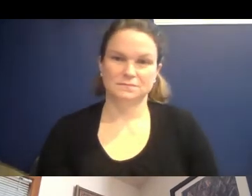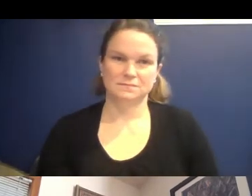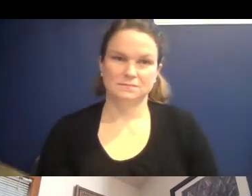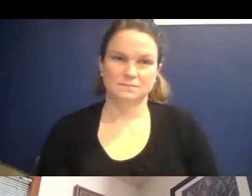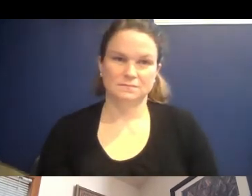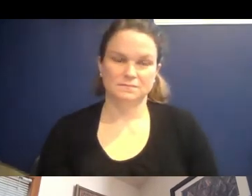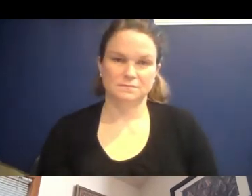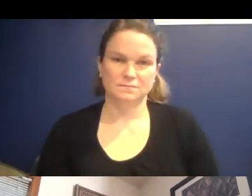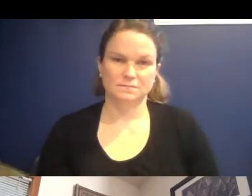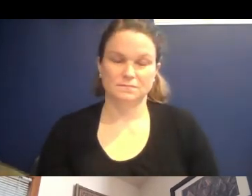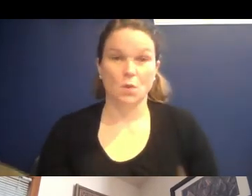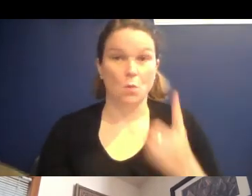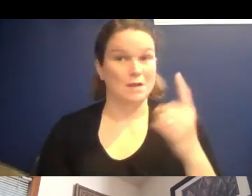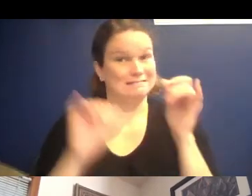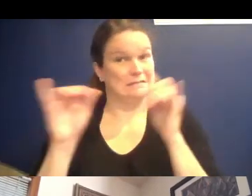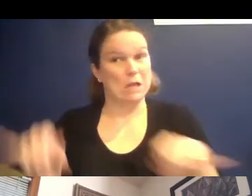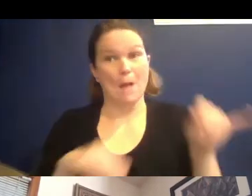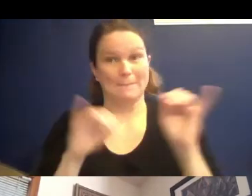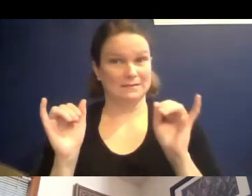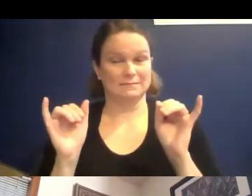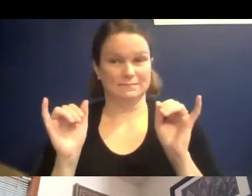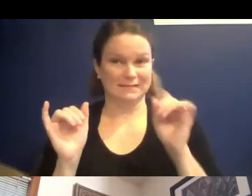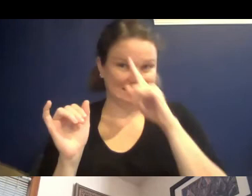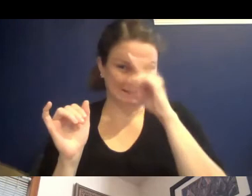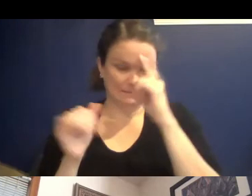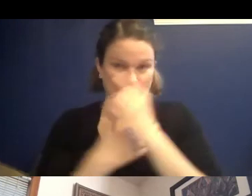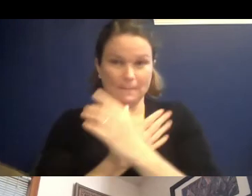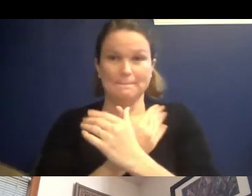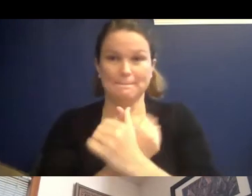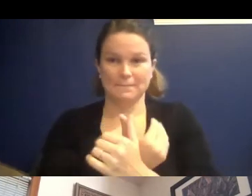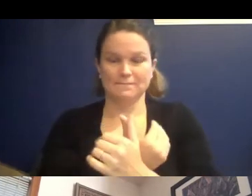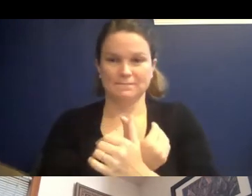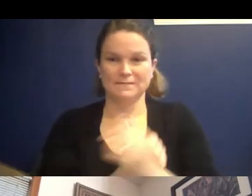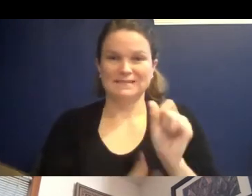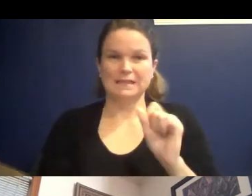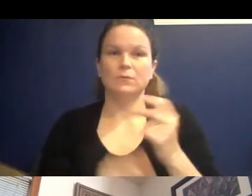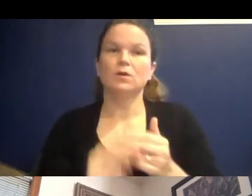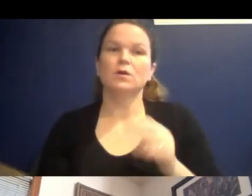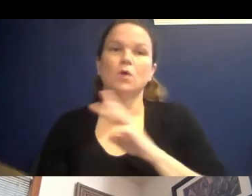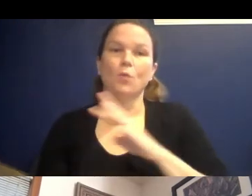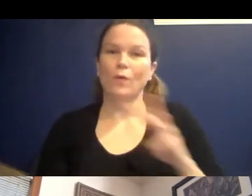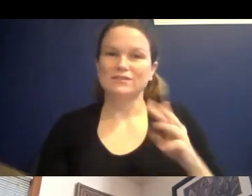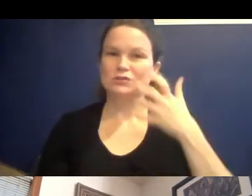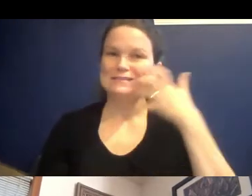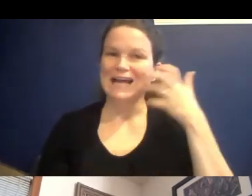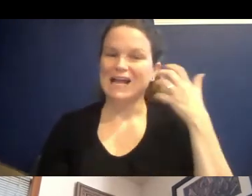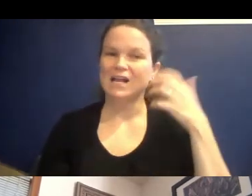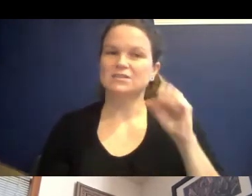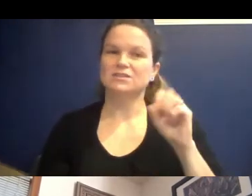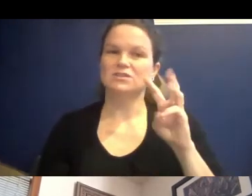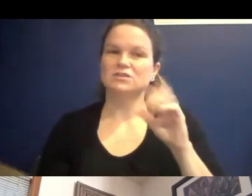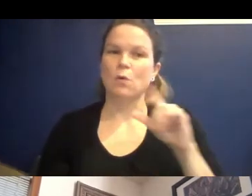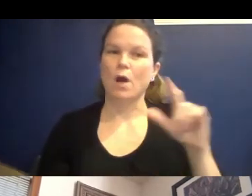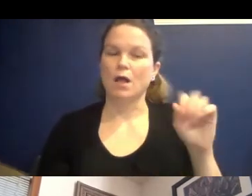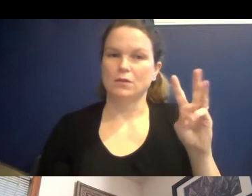One common summer butterfly in the Salem area is the western tiger swallowtail. And so you